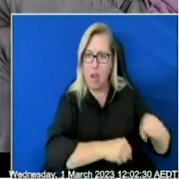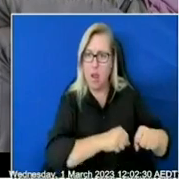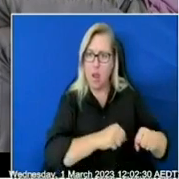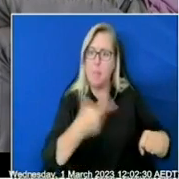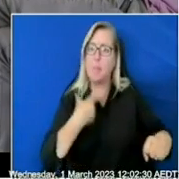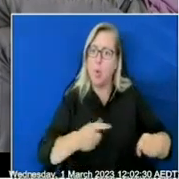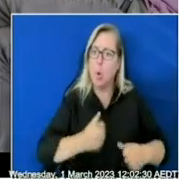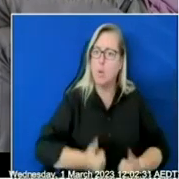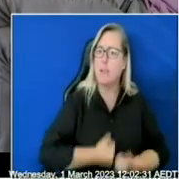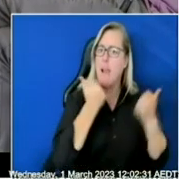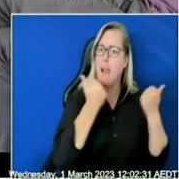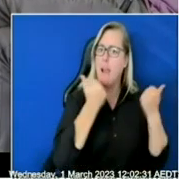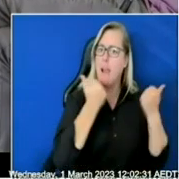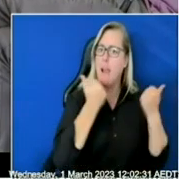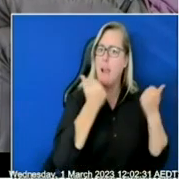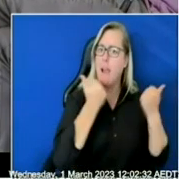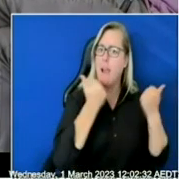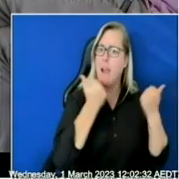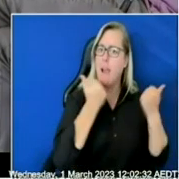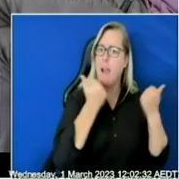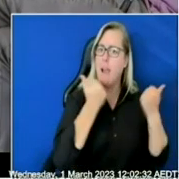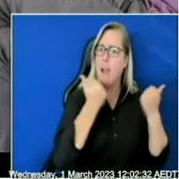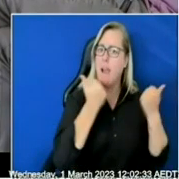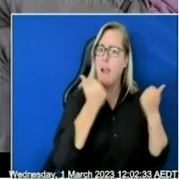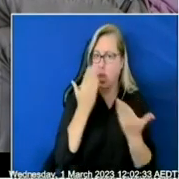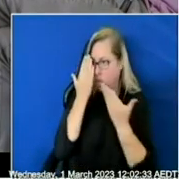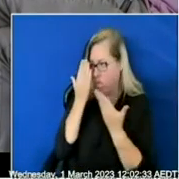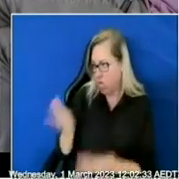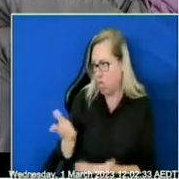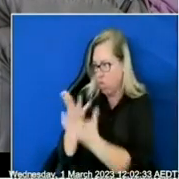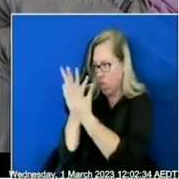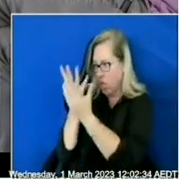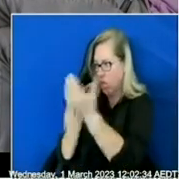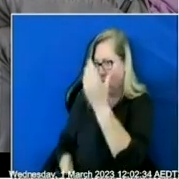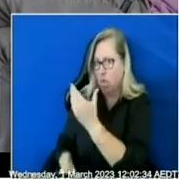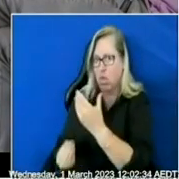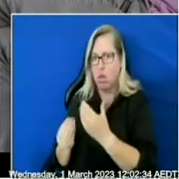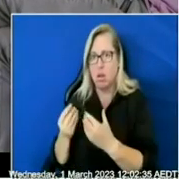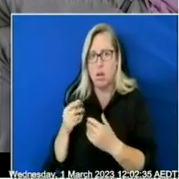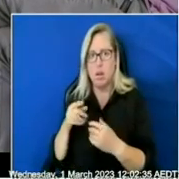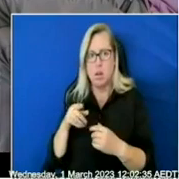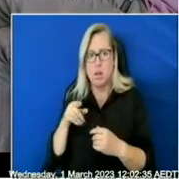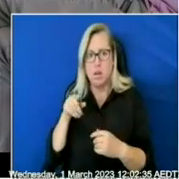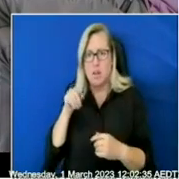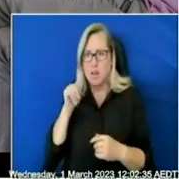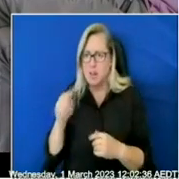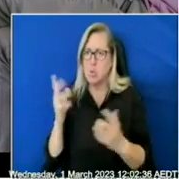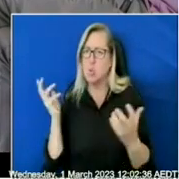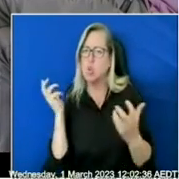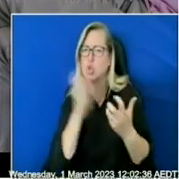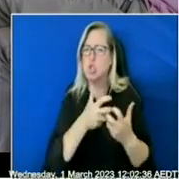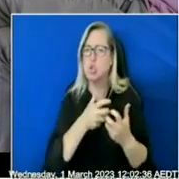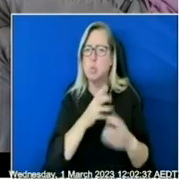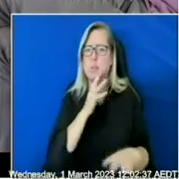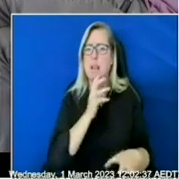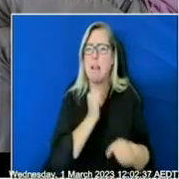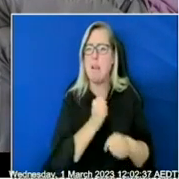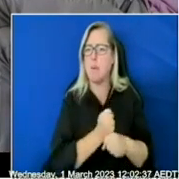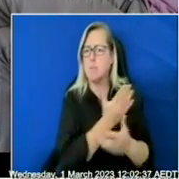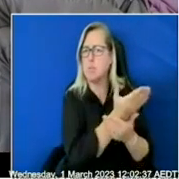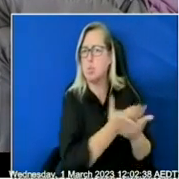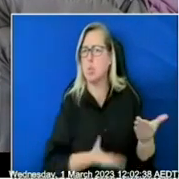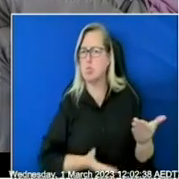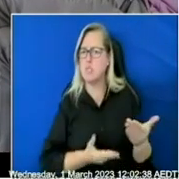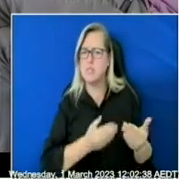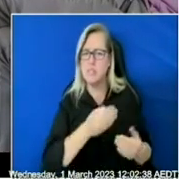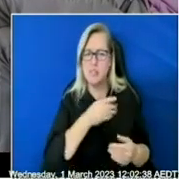assimilation to fit a yarn that makes the government of the day look good, oh yes, we just have put up Yoorrook and there's a report and...